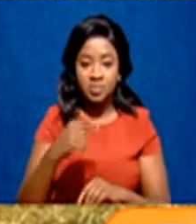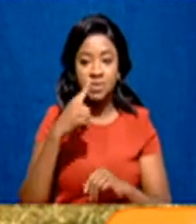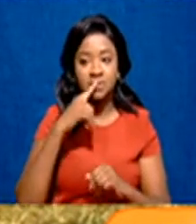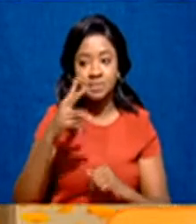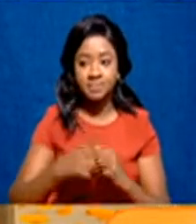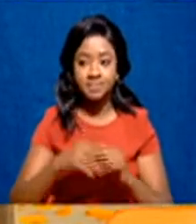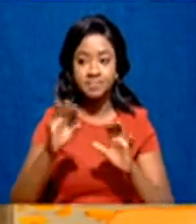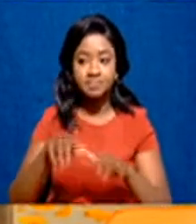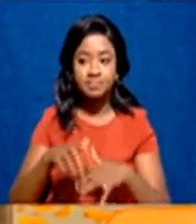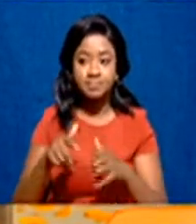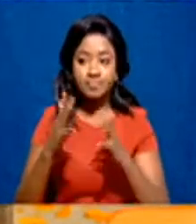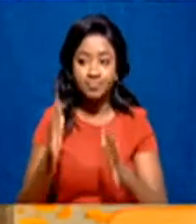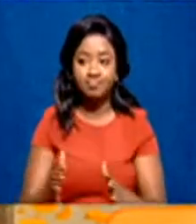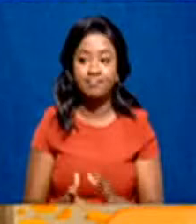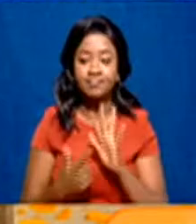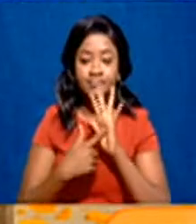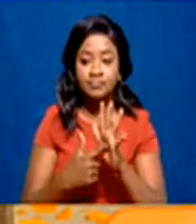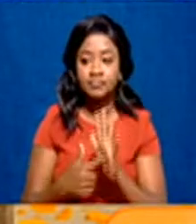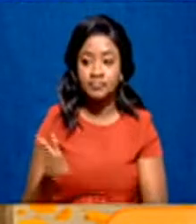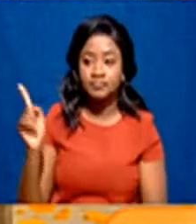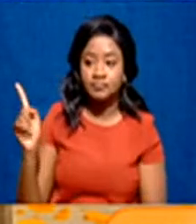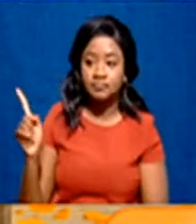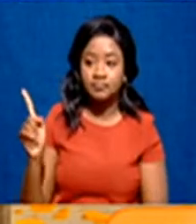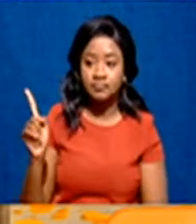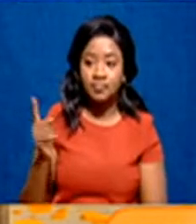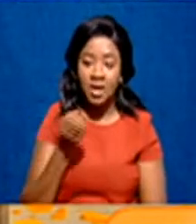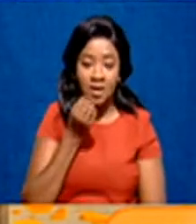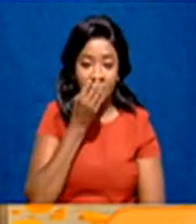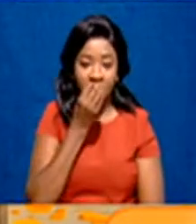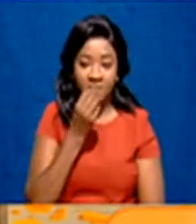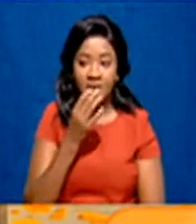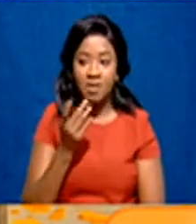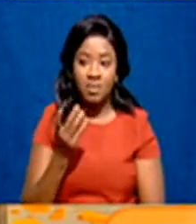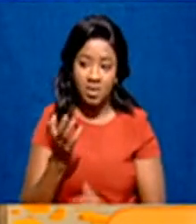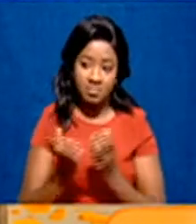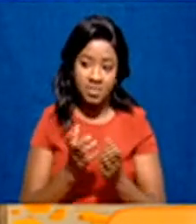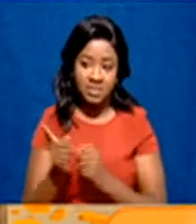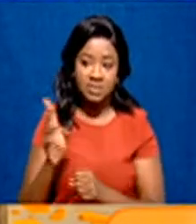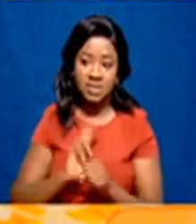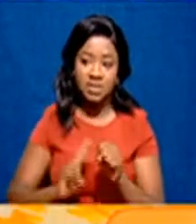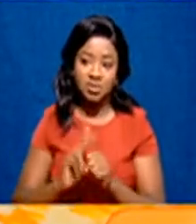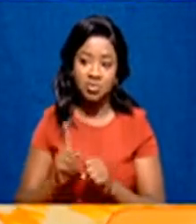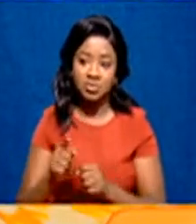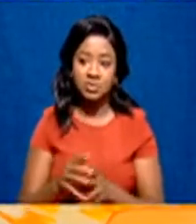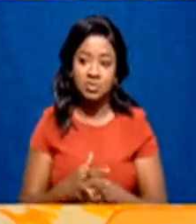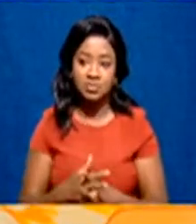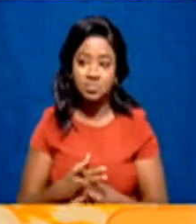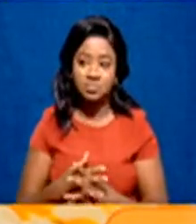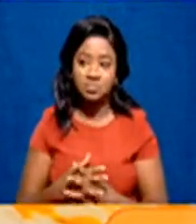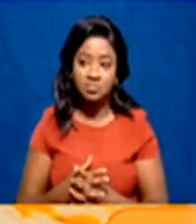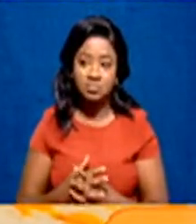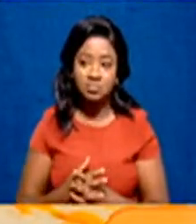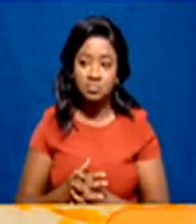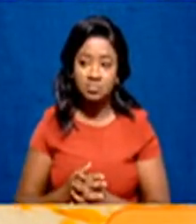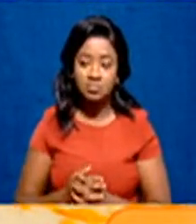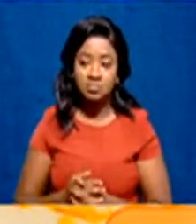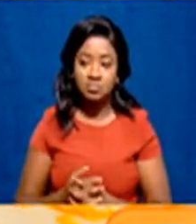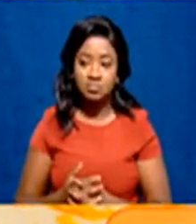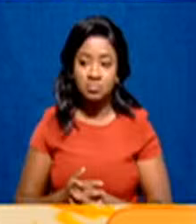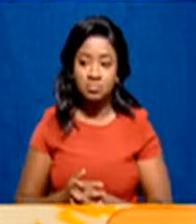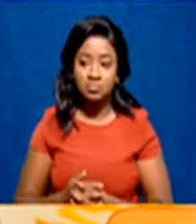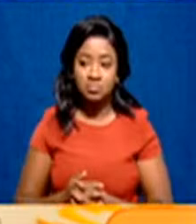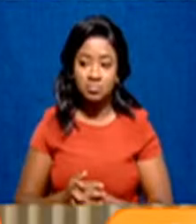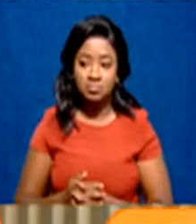farmers. Rosalind Karemi, a flour miller, is one of those using the dryers. They enable us to dry the